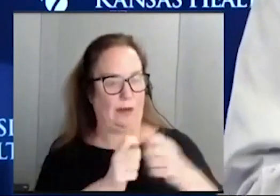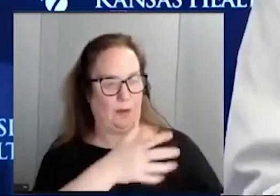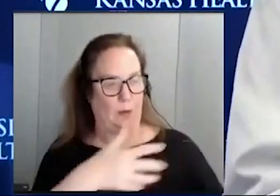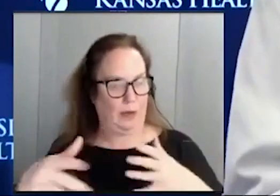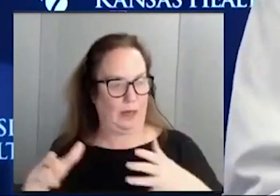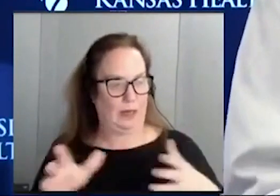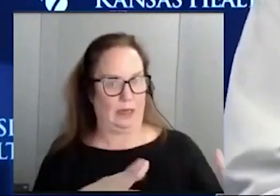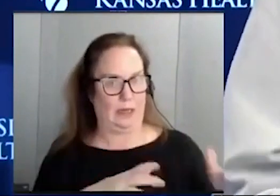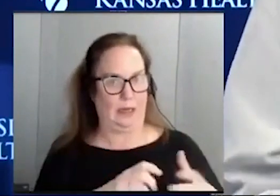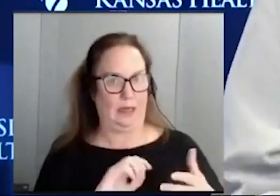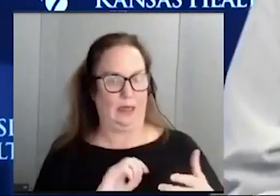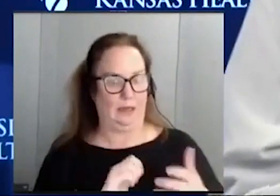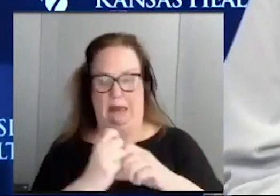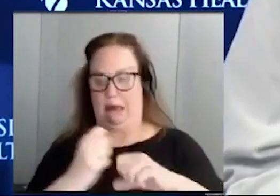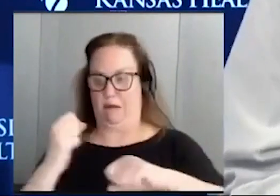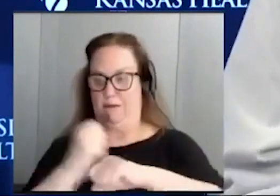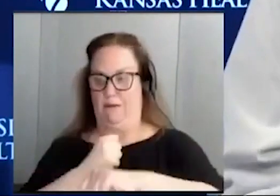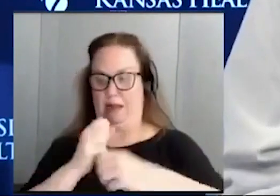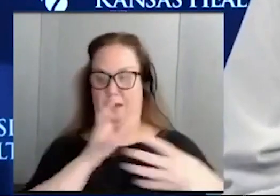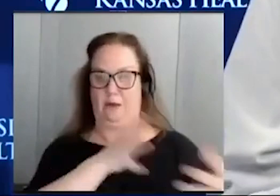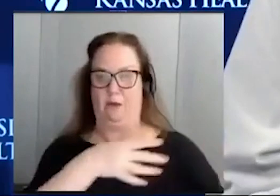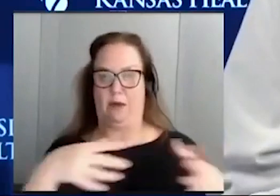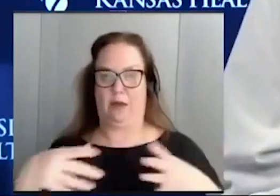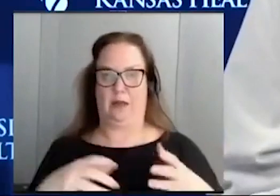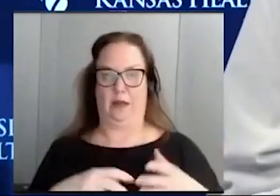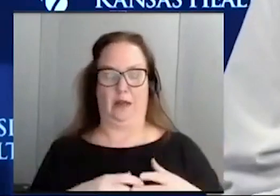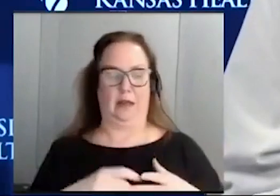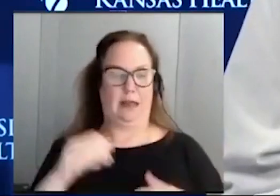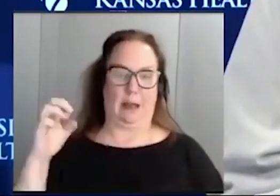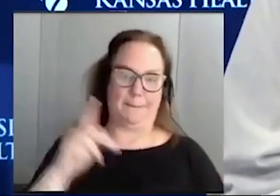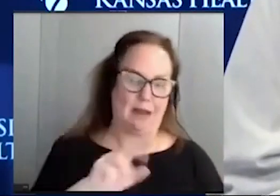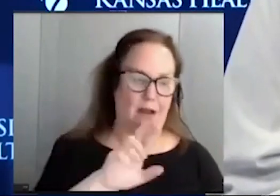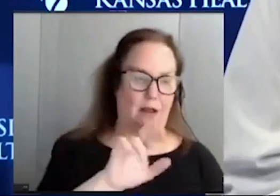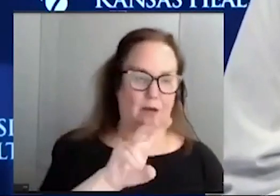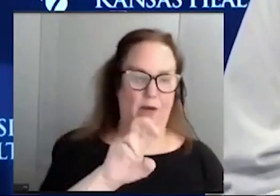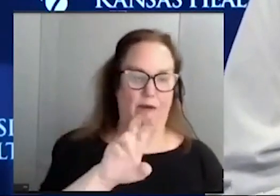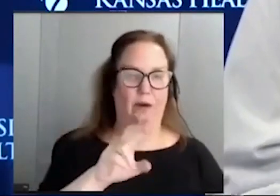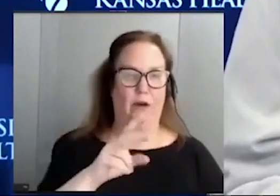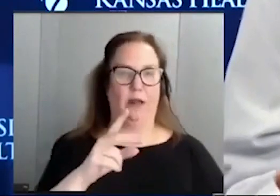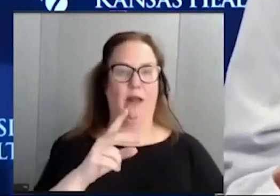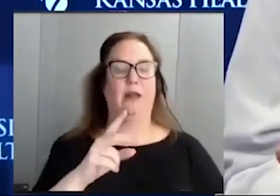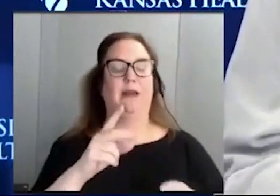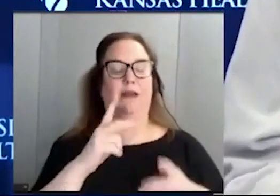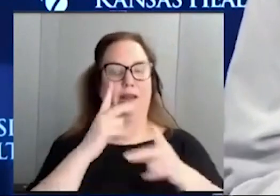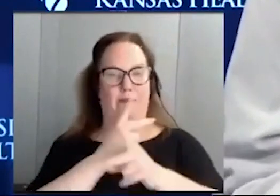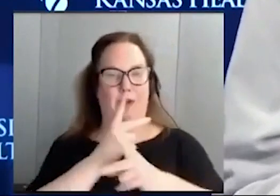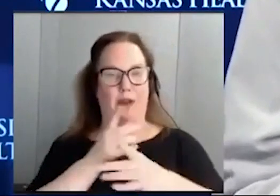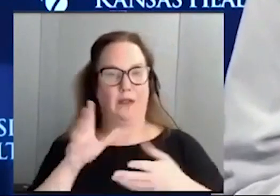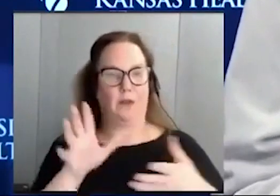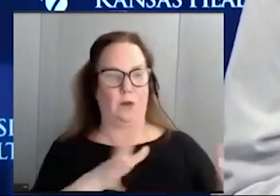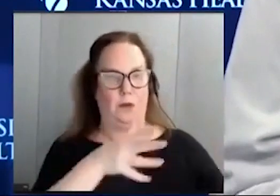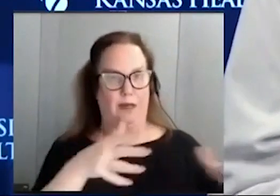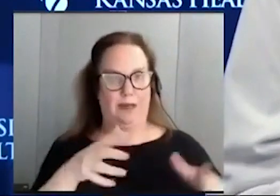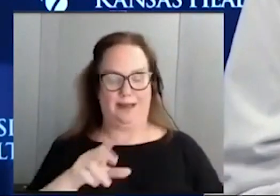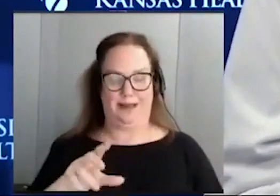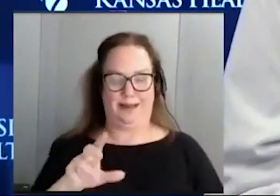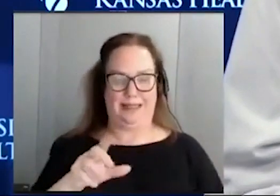beat the wind? They got back on the river. They did great. They figured out the wind was the enemy. We got to figure out that the virus is the enemy.